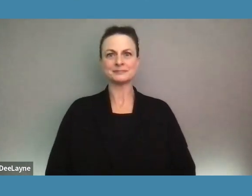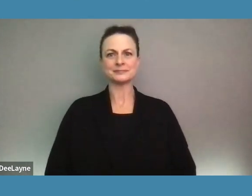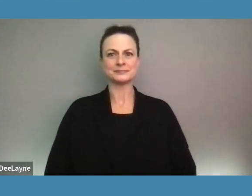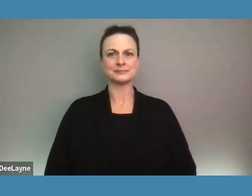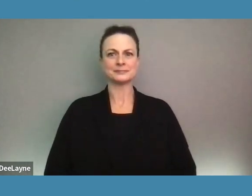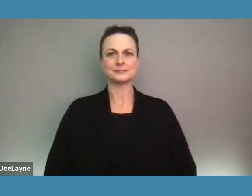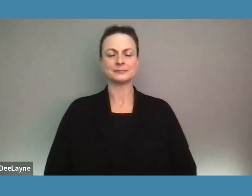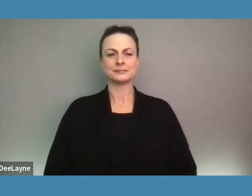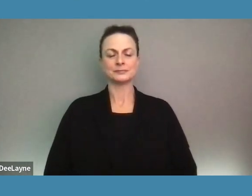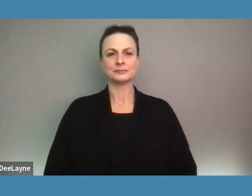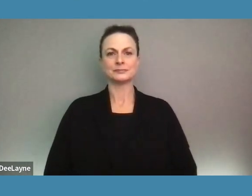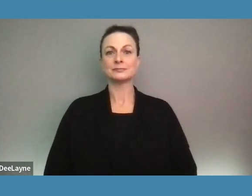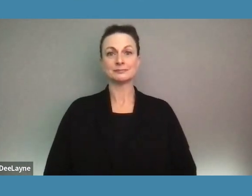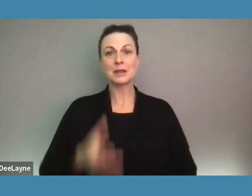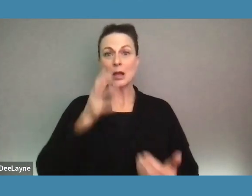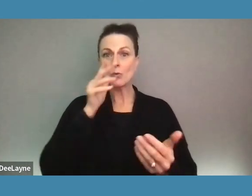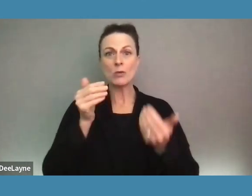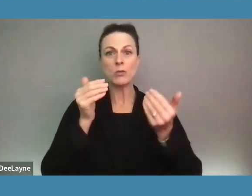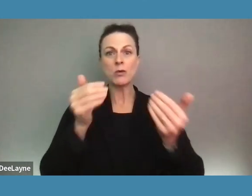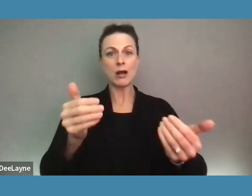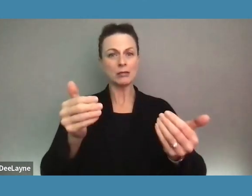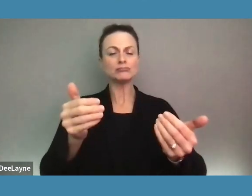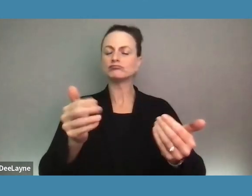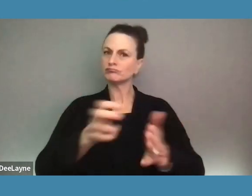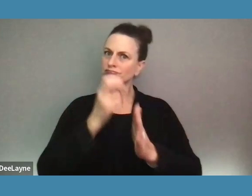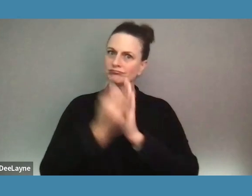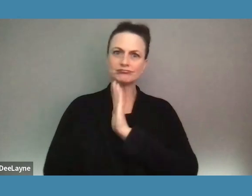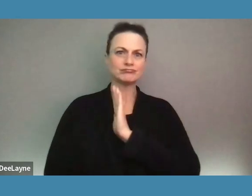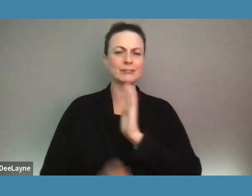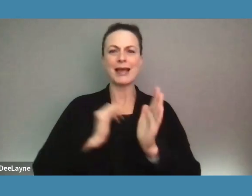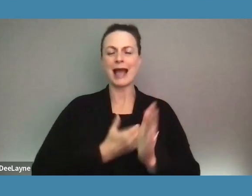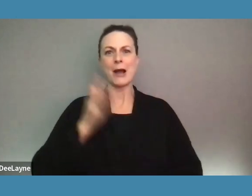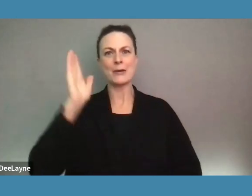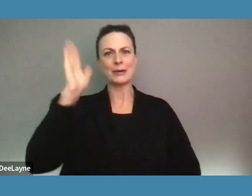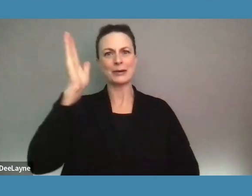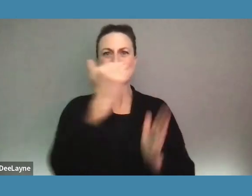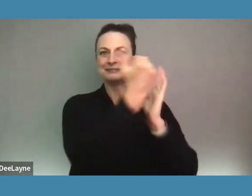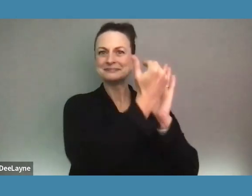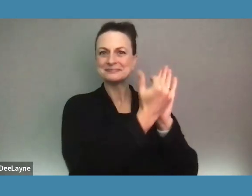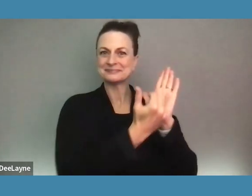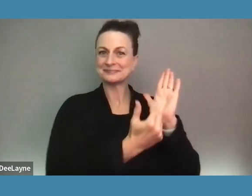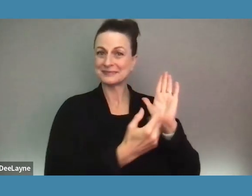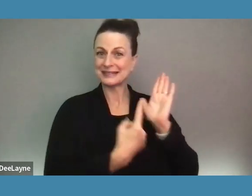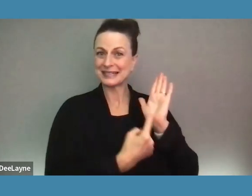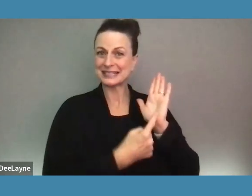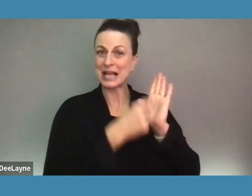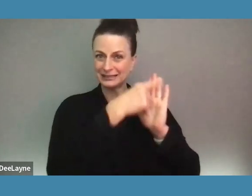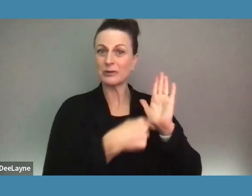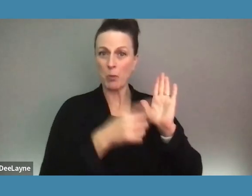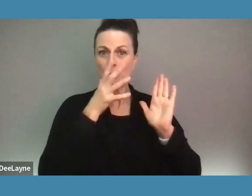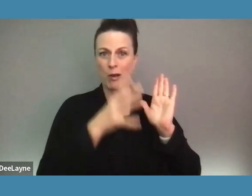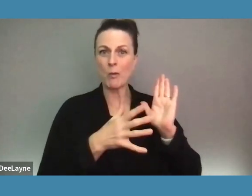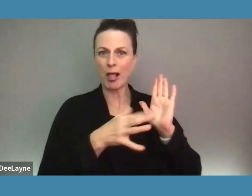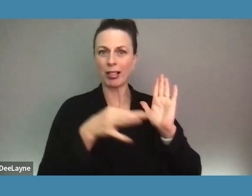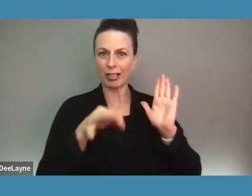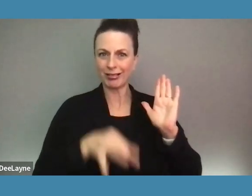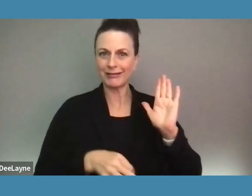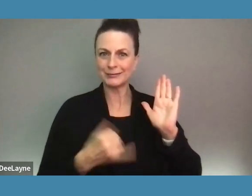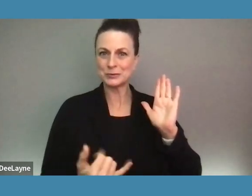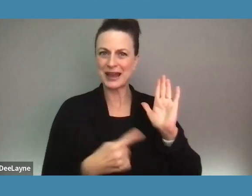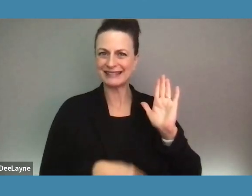we will jump into our agenda and an overview of what we're gonna cover today.